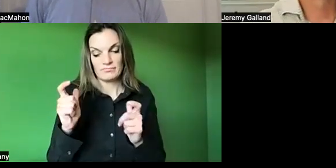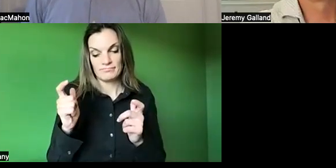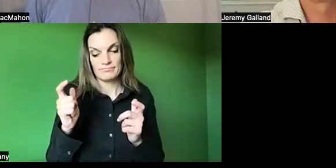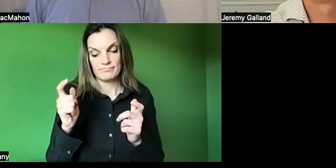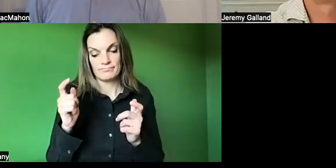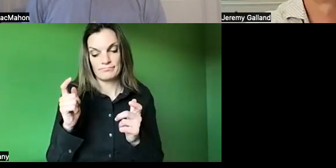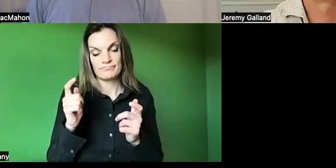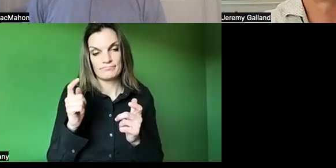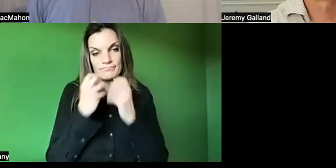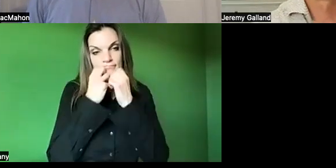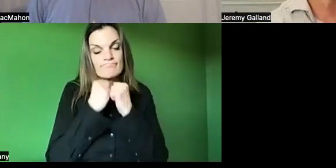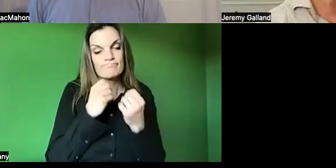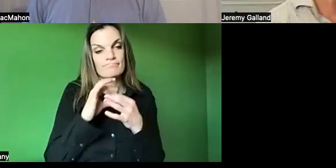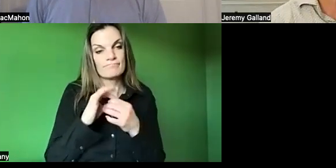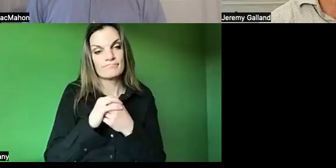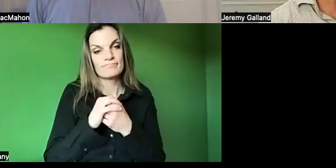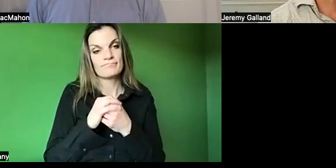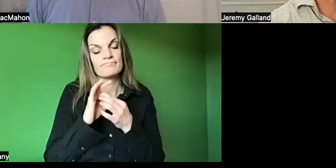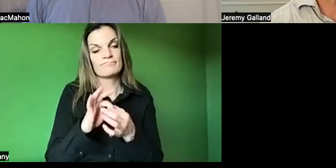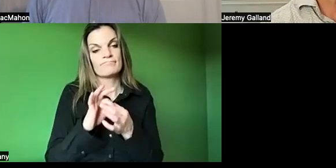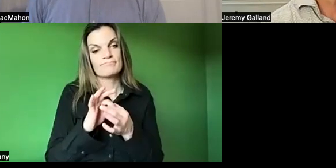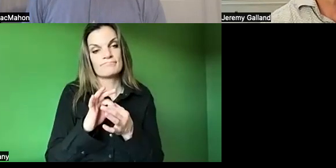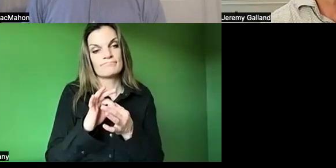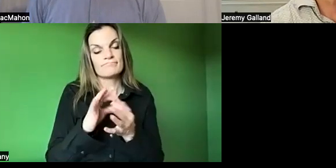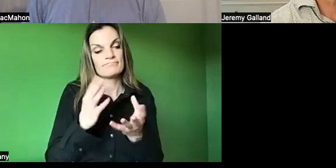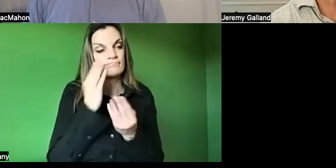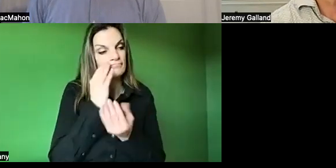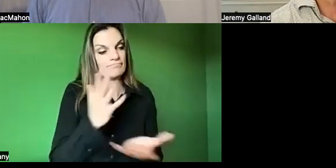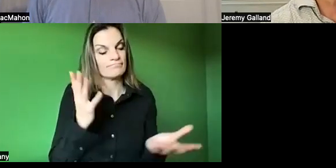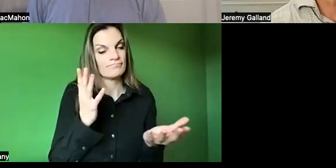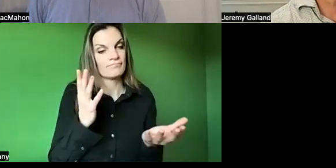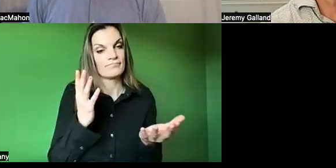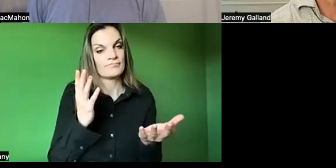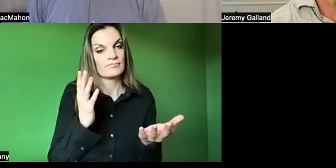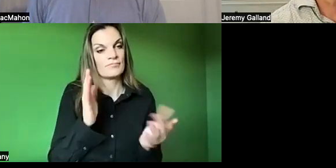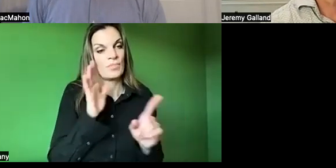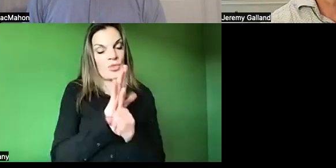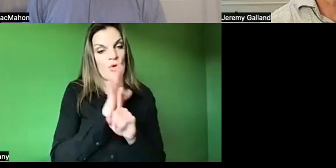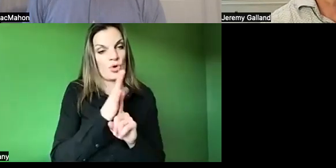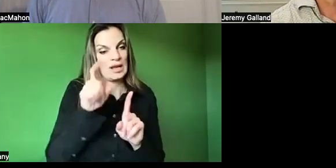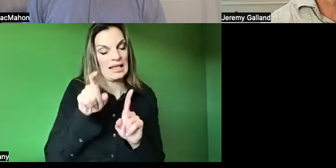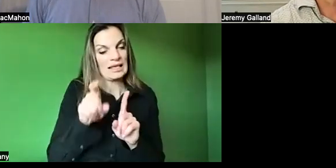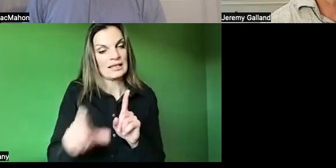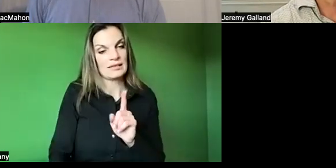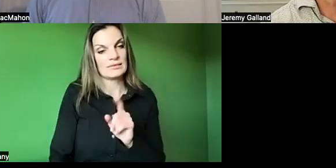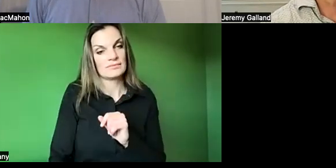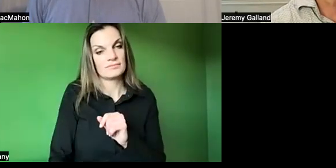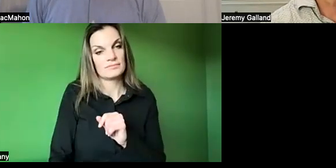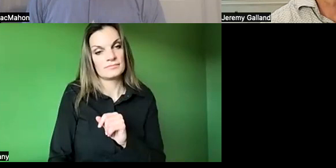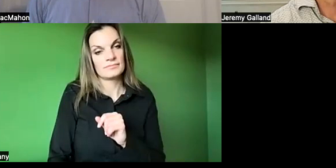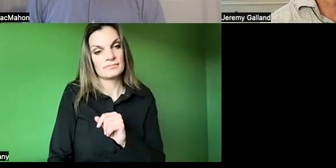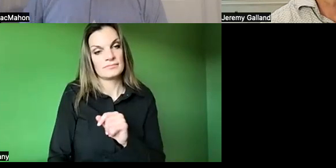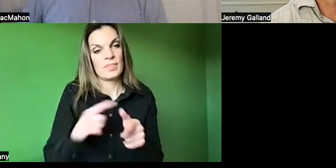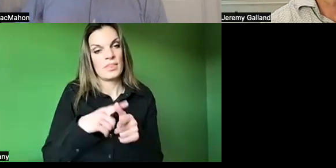investment in sharing what is their greatest need. And then we can come